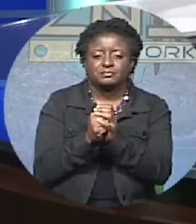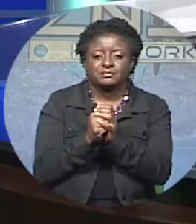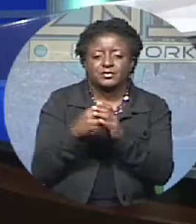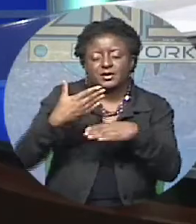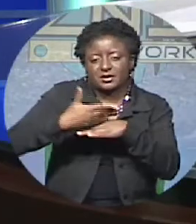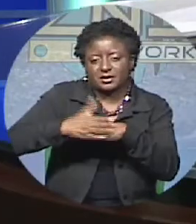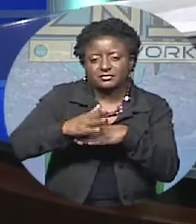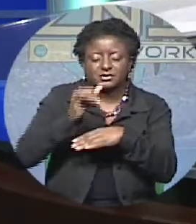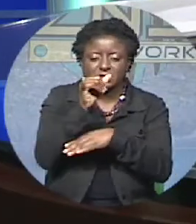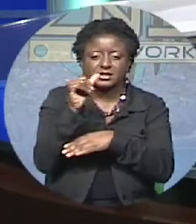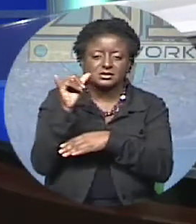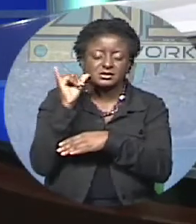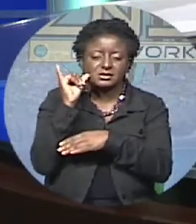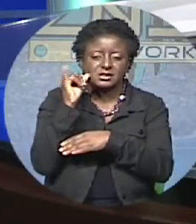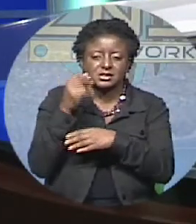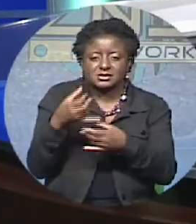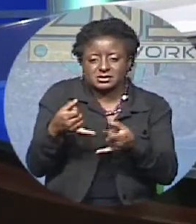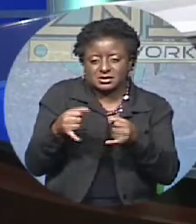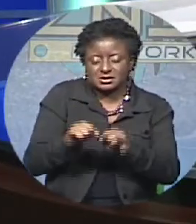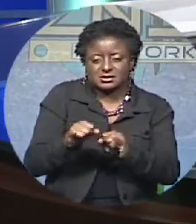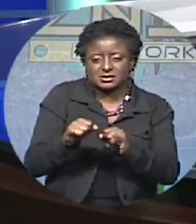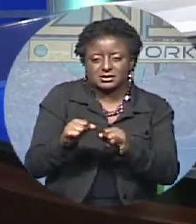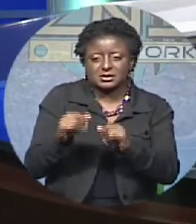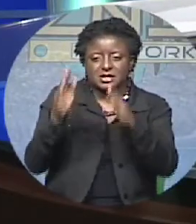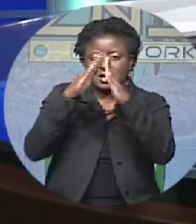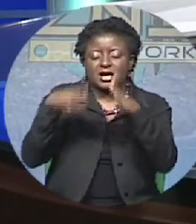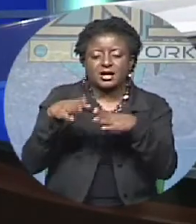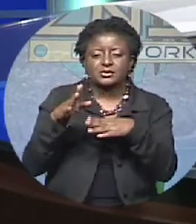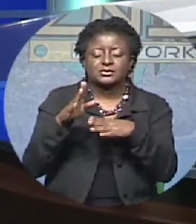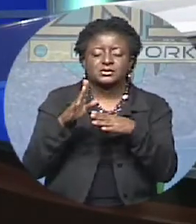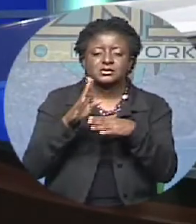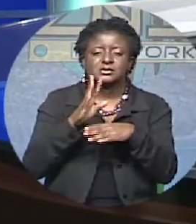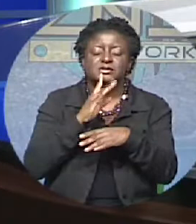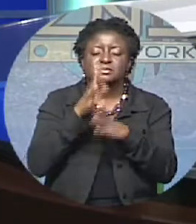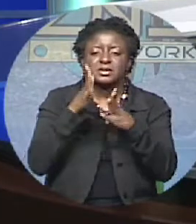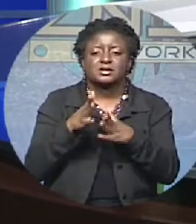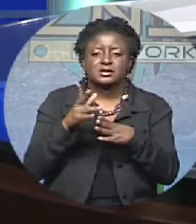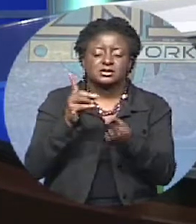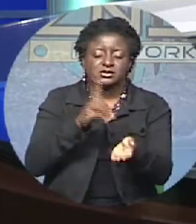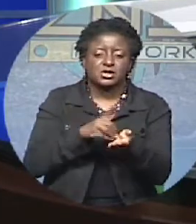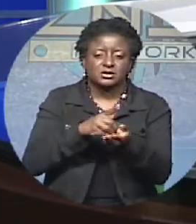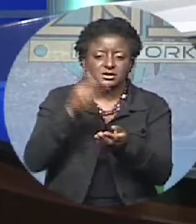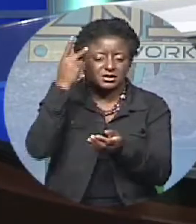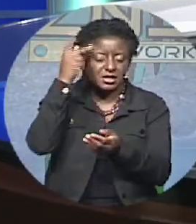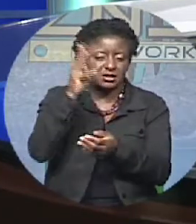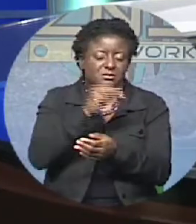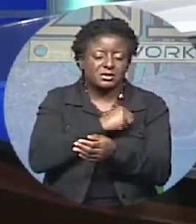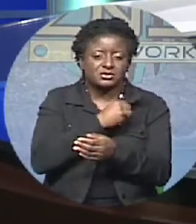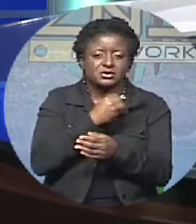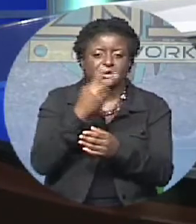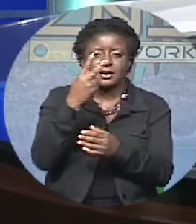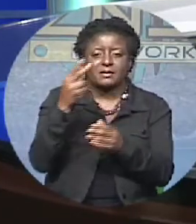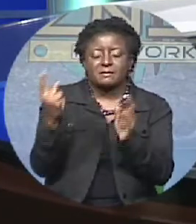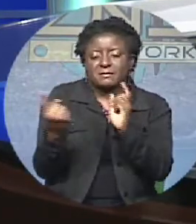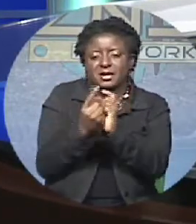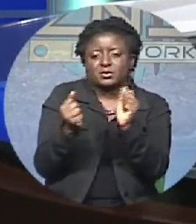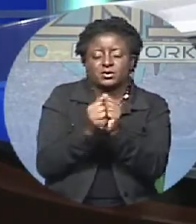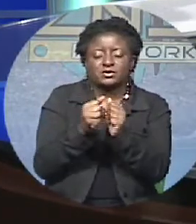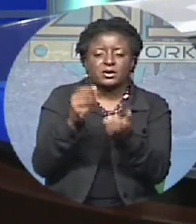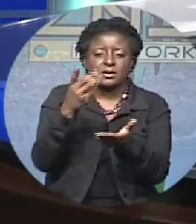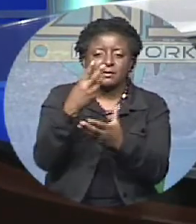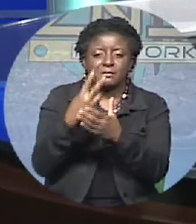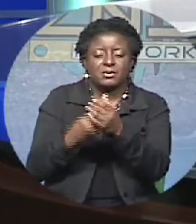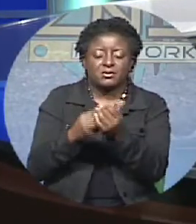Now, following yesterday's incident, House Speaker Dr. Kendall Major met with both Butler Turner and Rollins and with leaders of the government